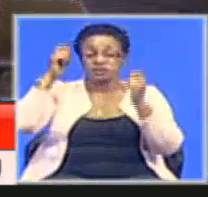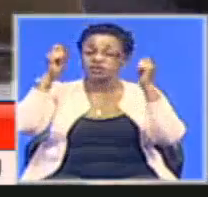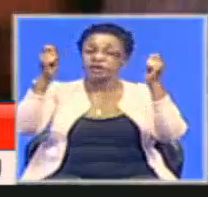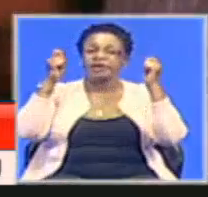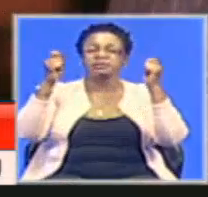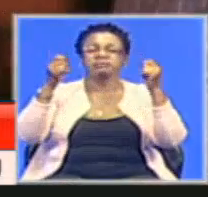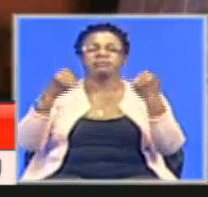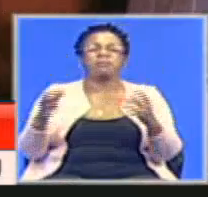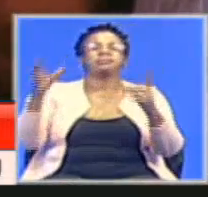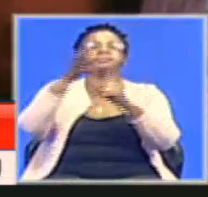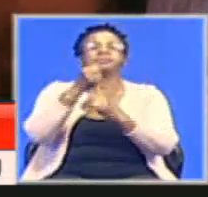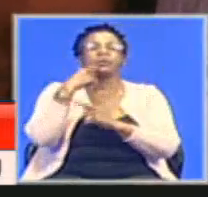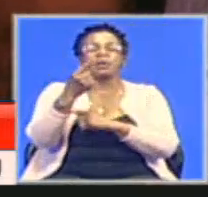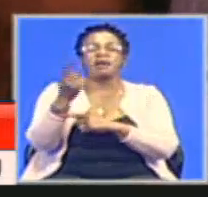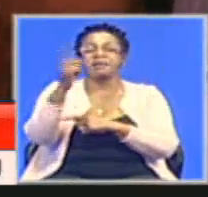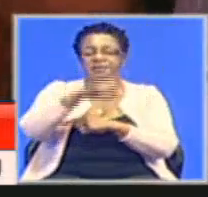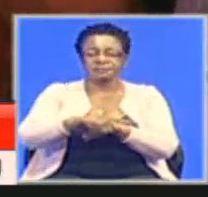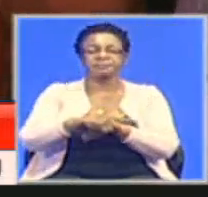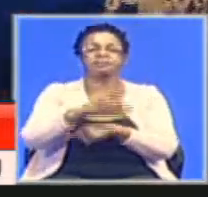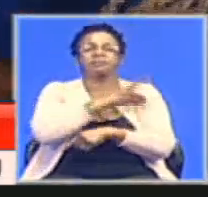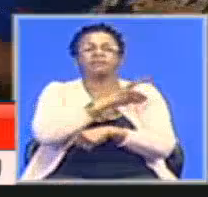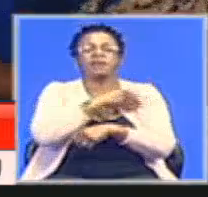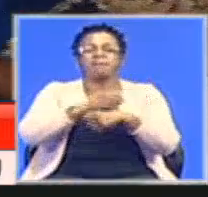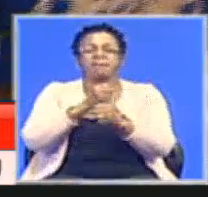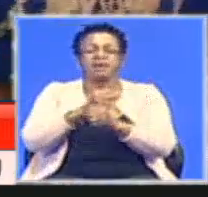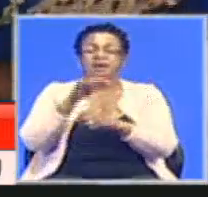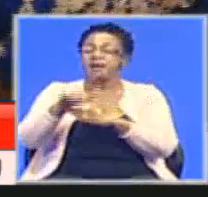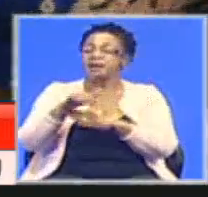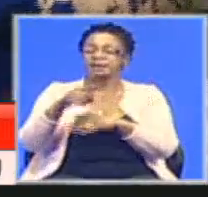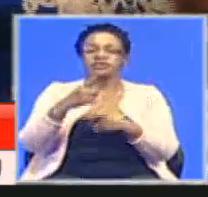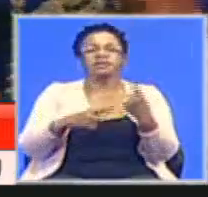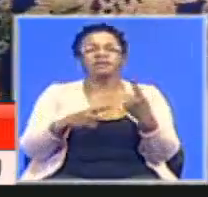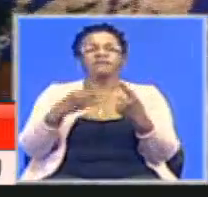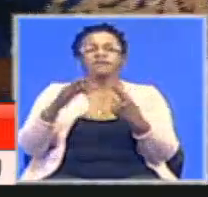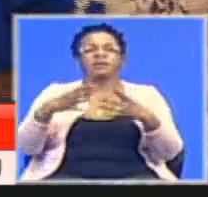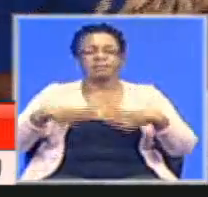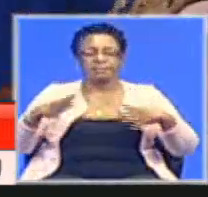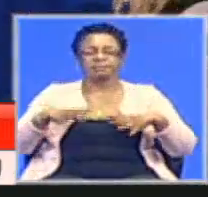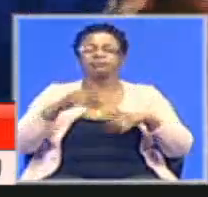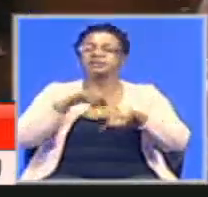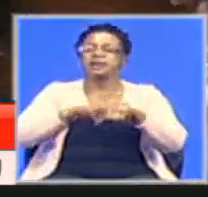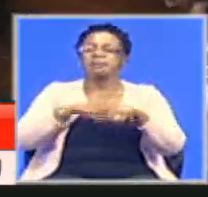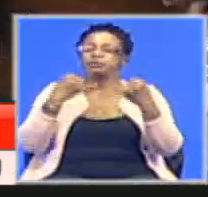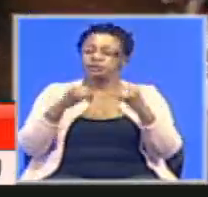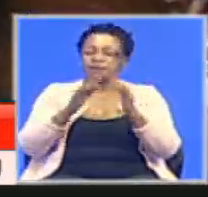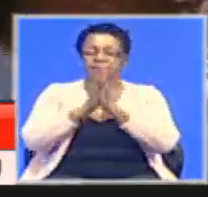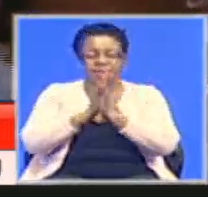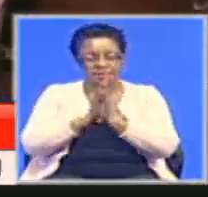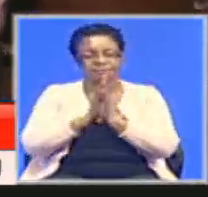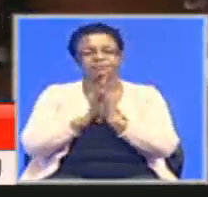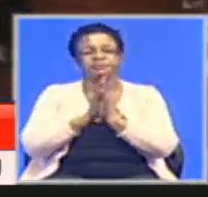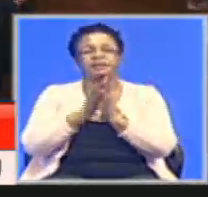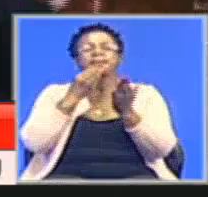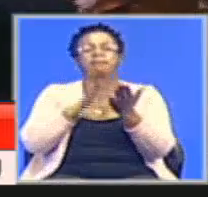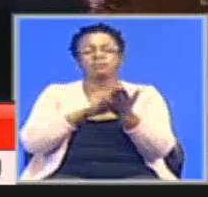the 100-day mark the doctors made early this year. For the people, it will be time to sit back and pray that the promises made